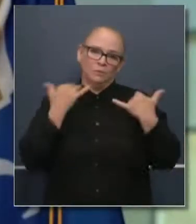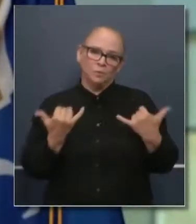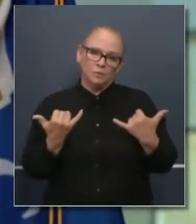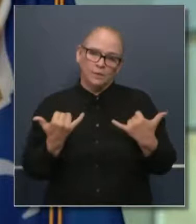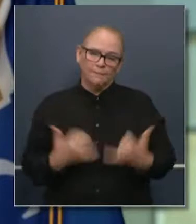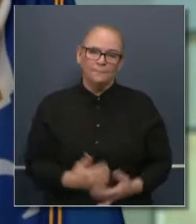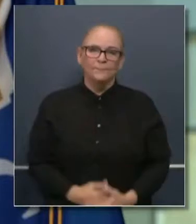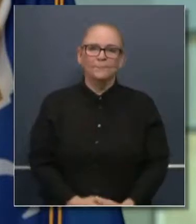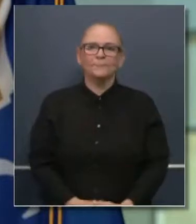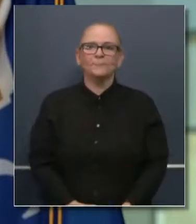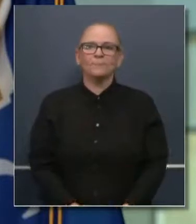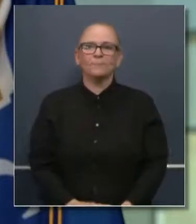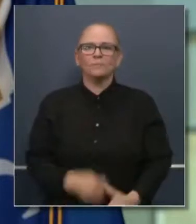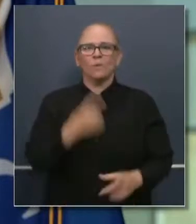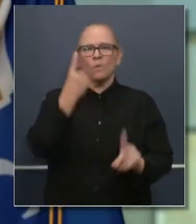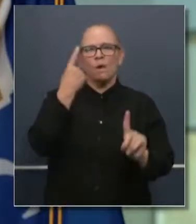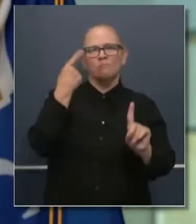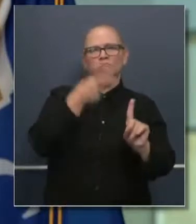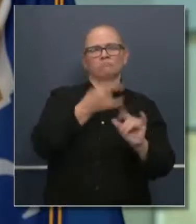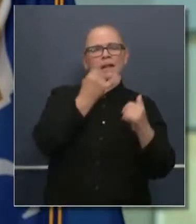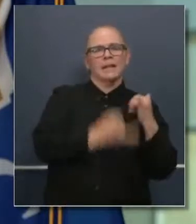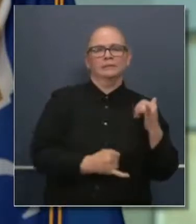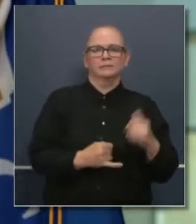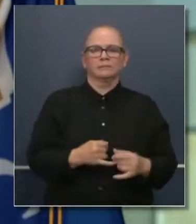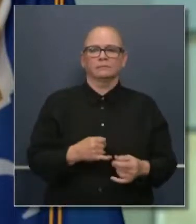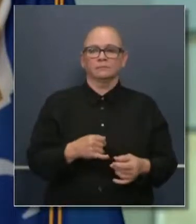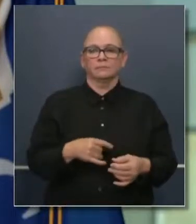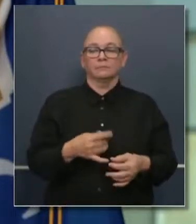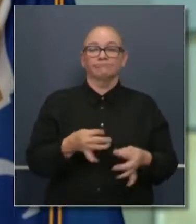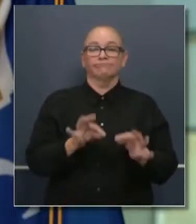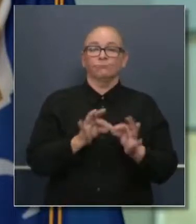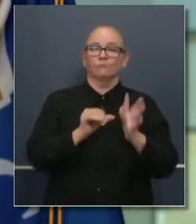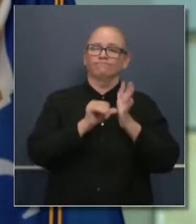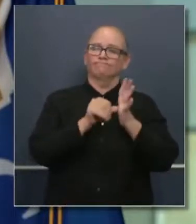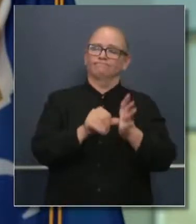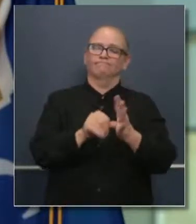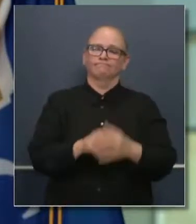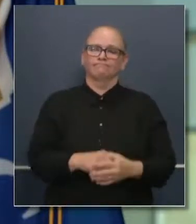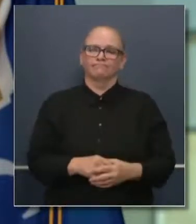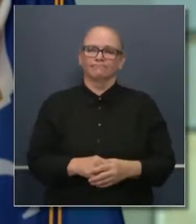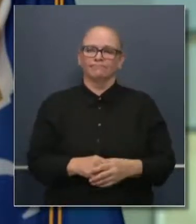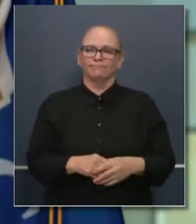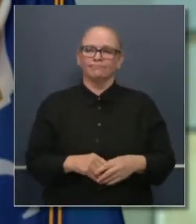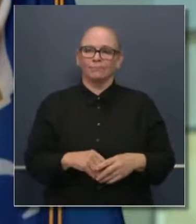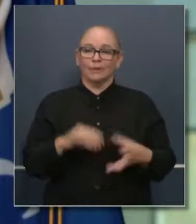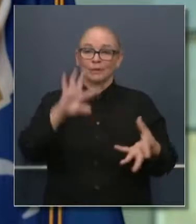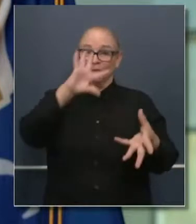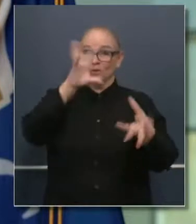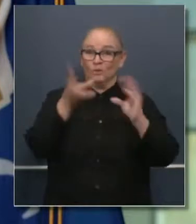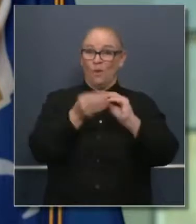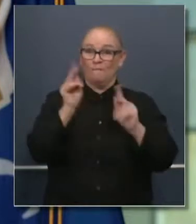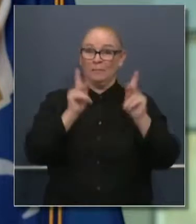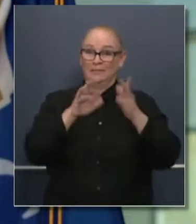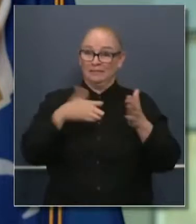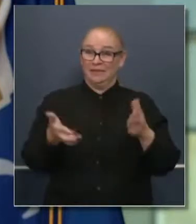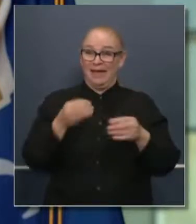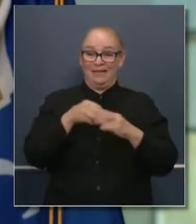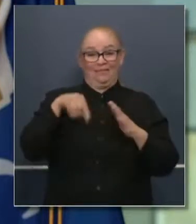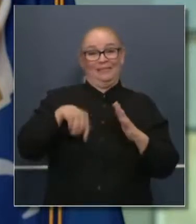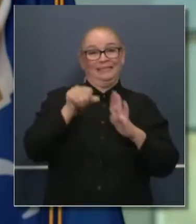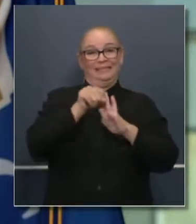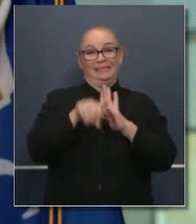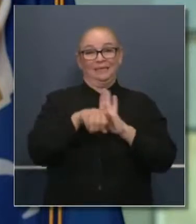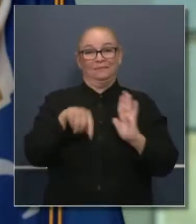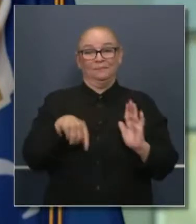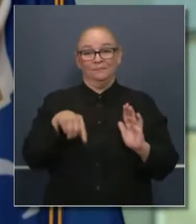one final point of reference, and it's an important one, and that is total number of deaths in this state has